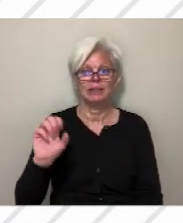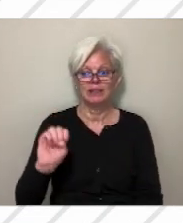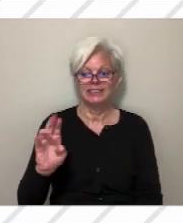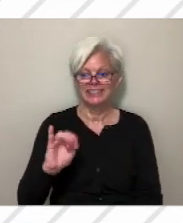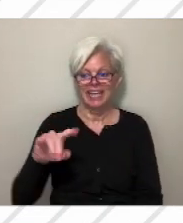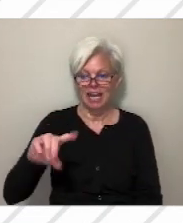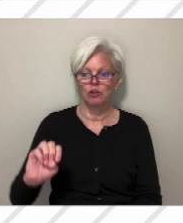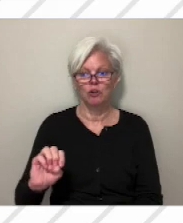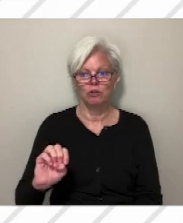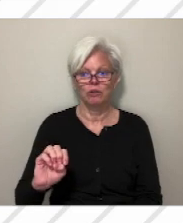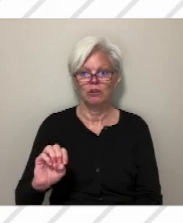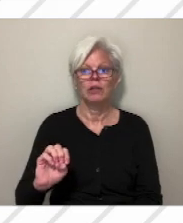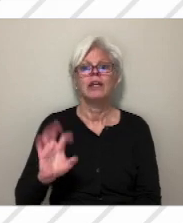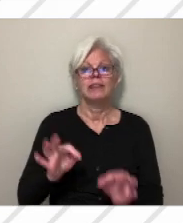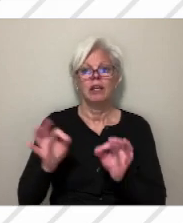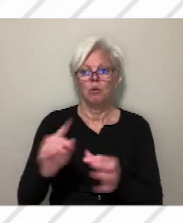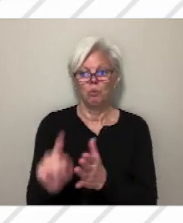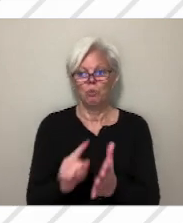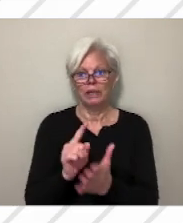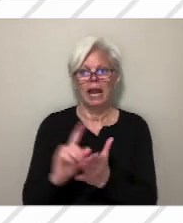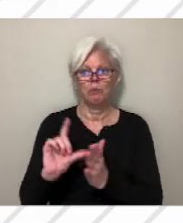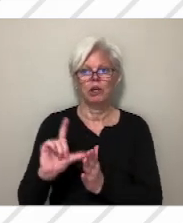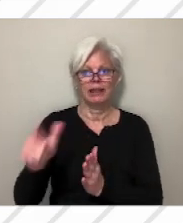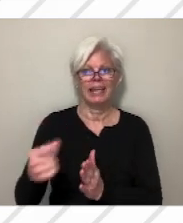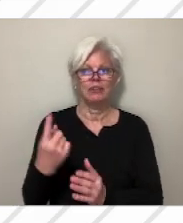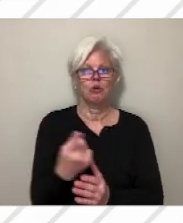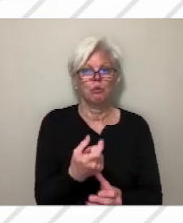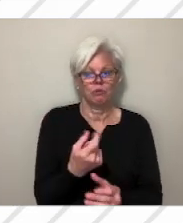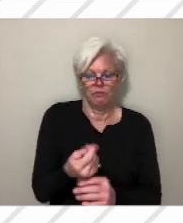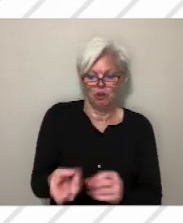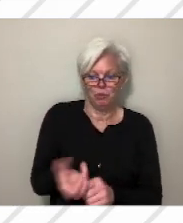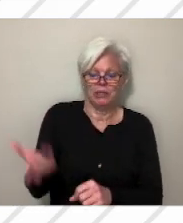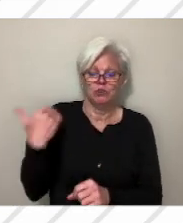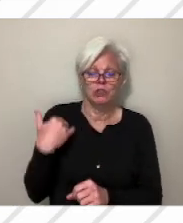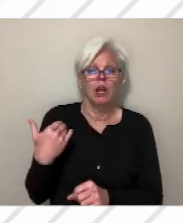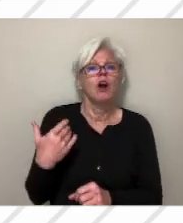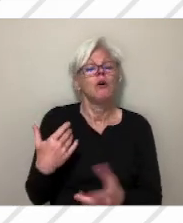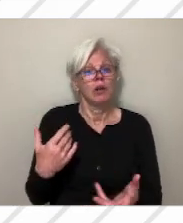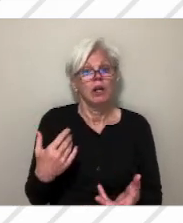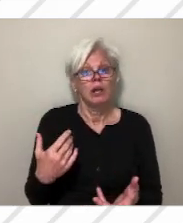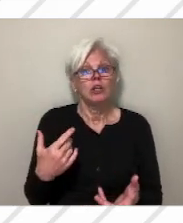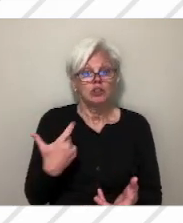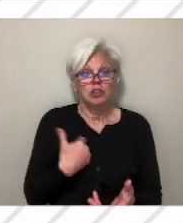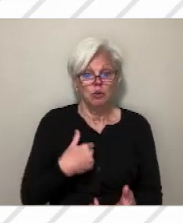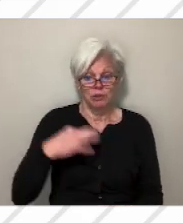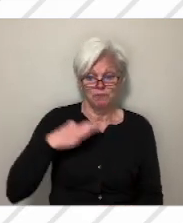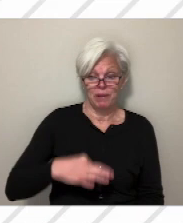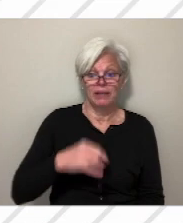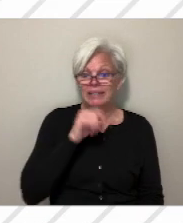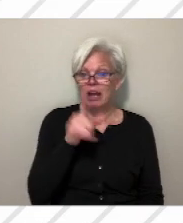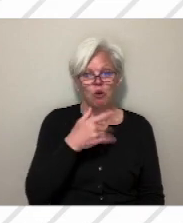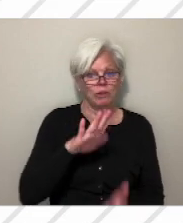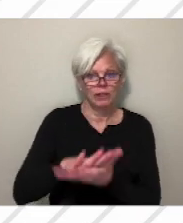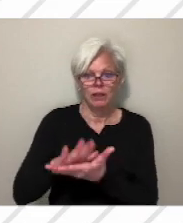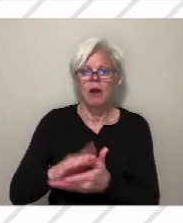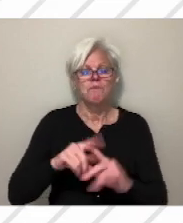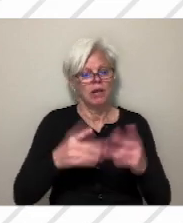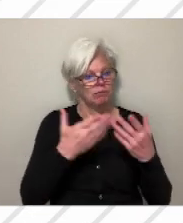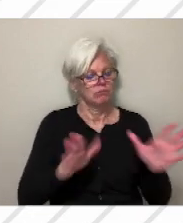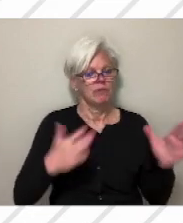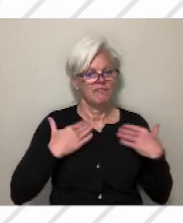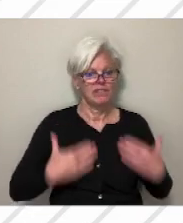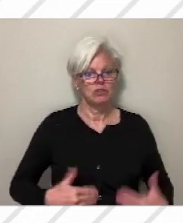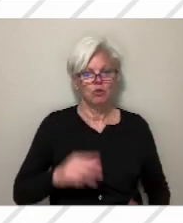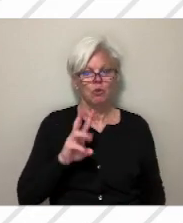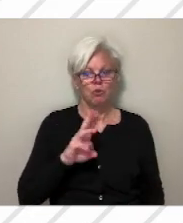time an hour later a few years ago. They find that there are gains not just academically, but in the well-being, physical well-being, and the